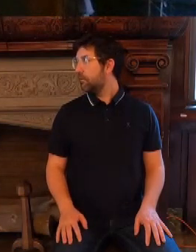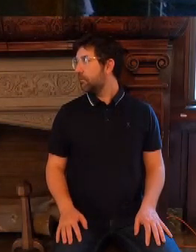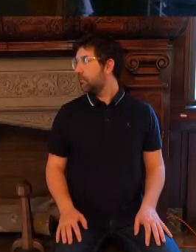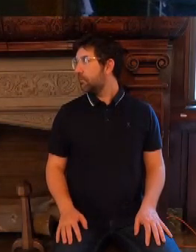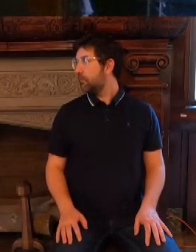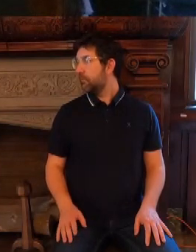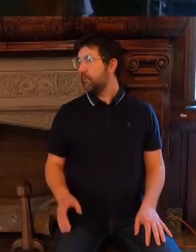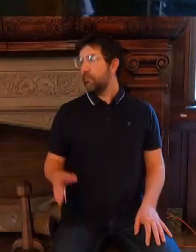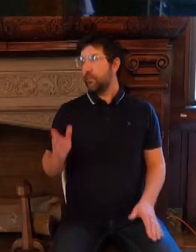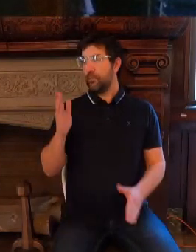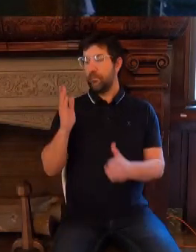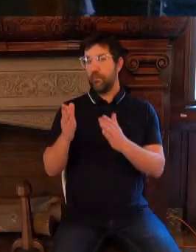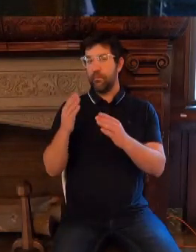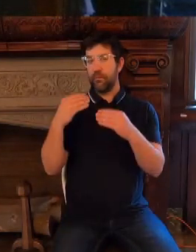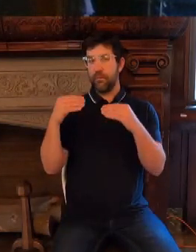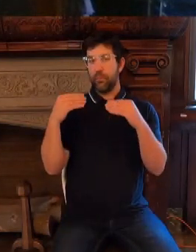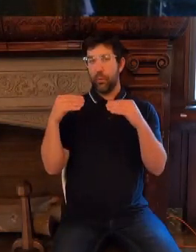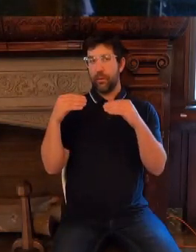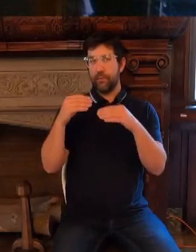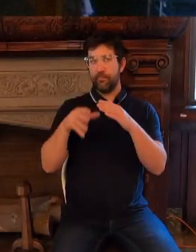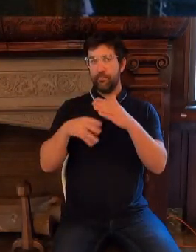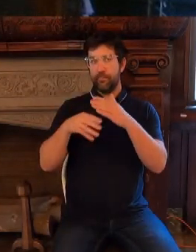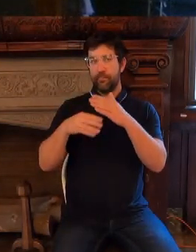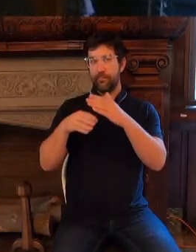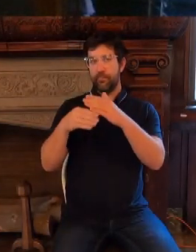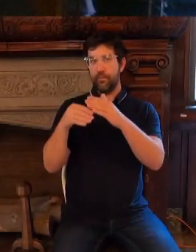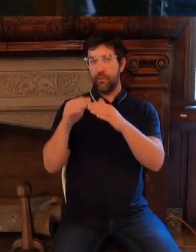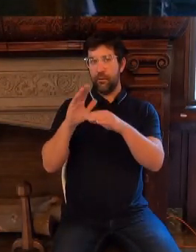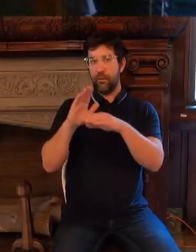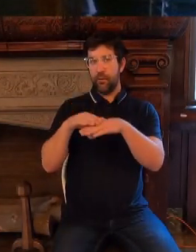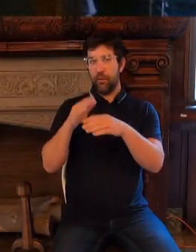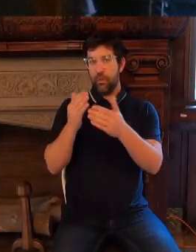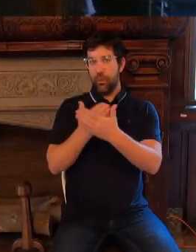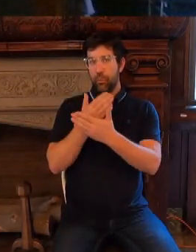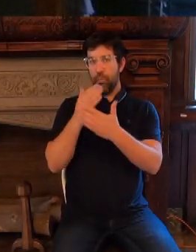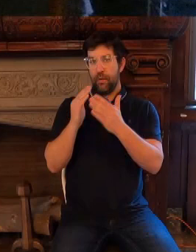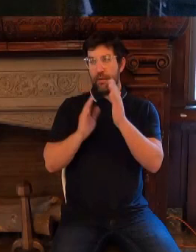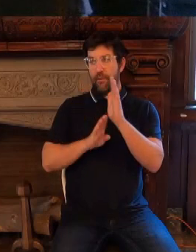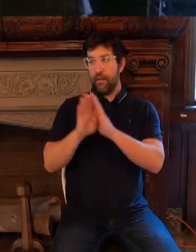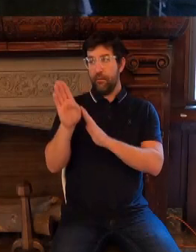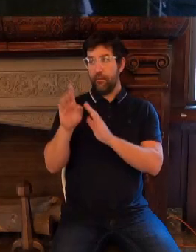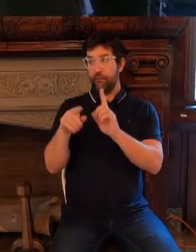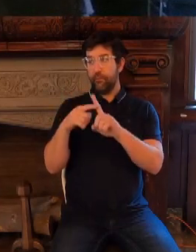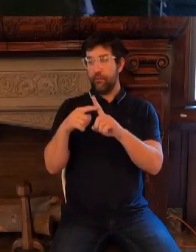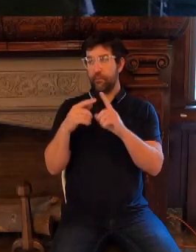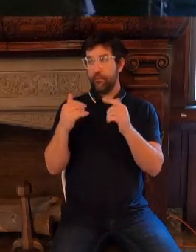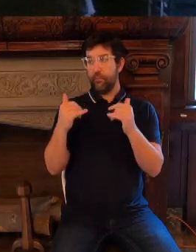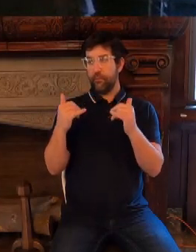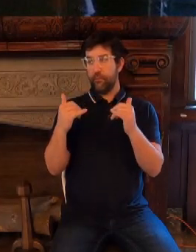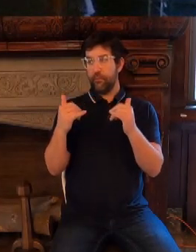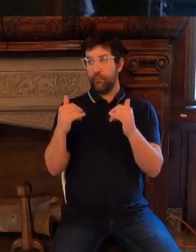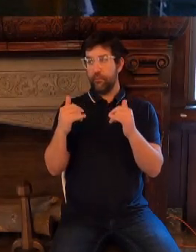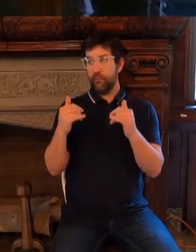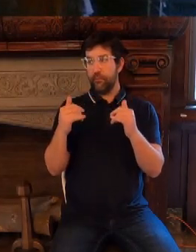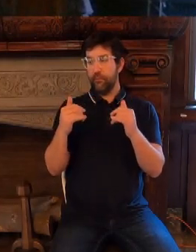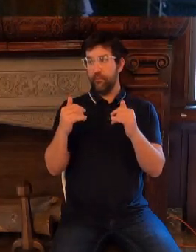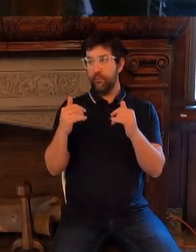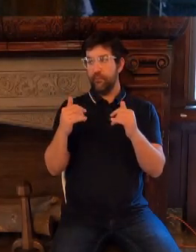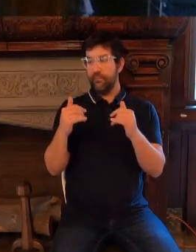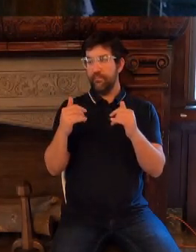will be retail on the new development, as well as the existing deli